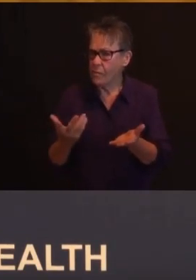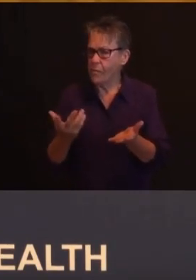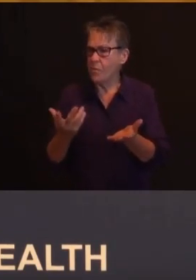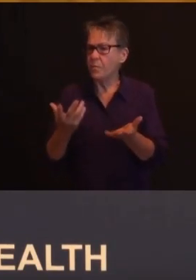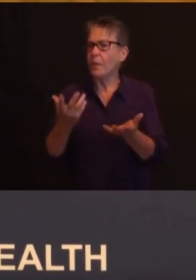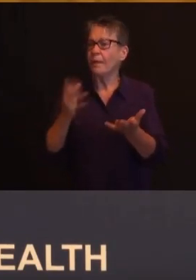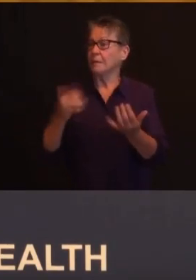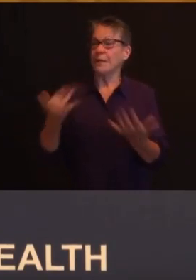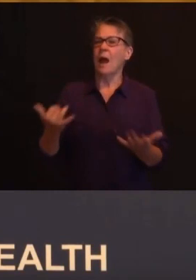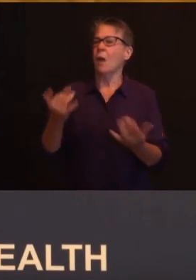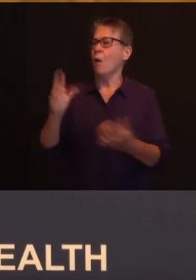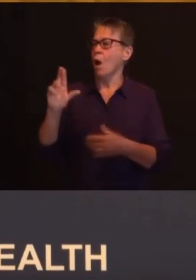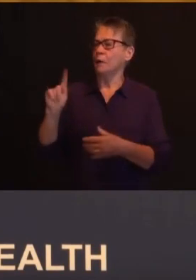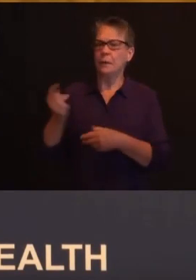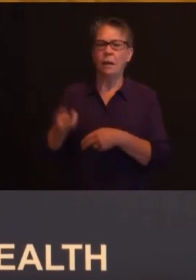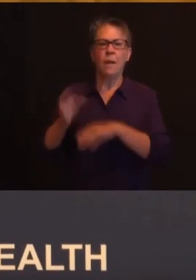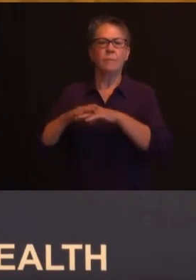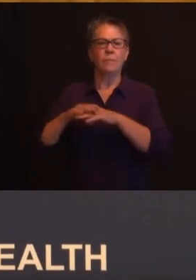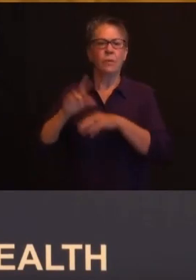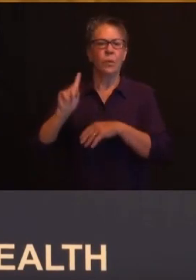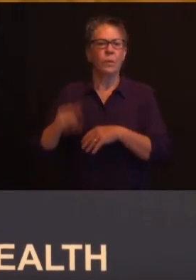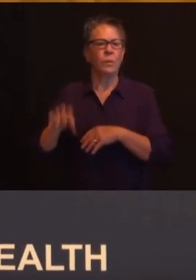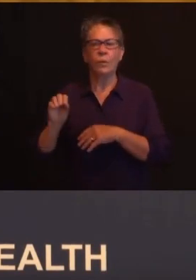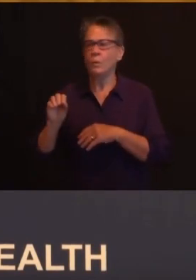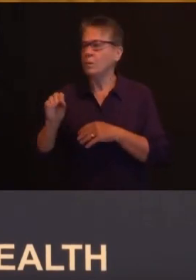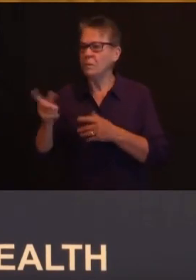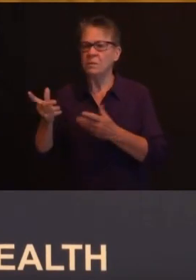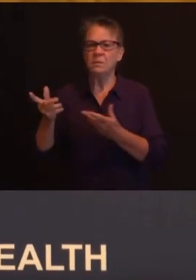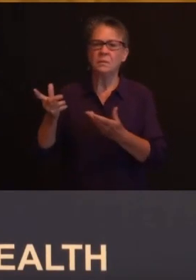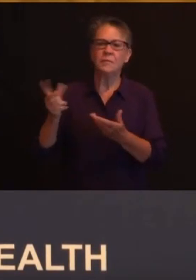positivity rates remain very positive.